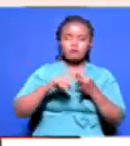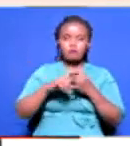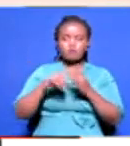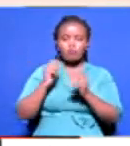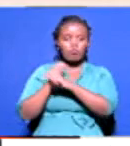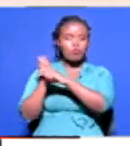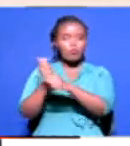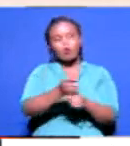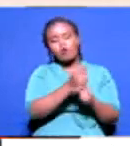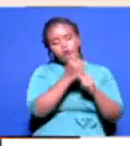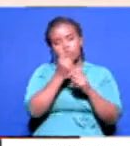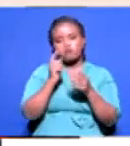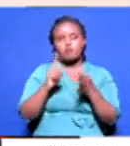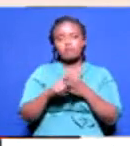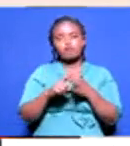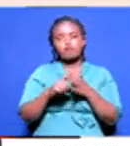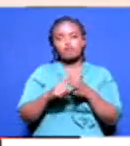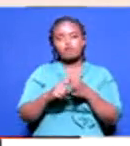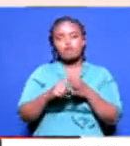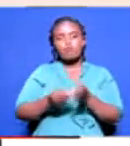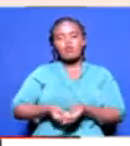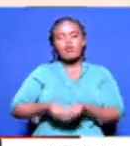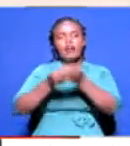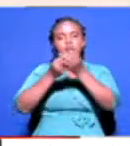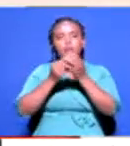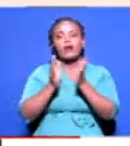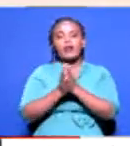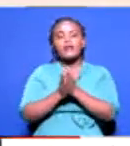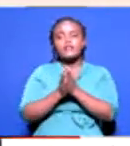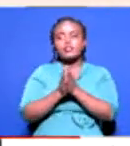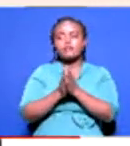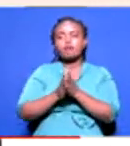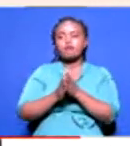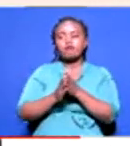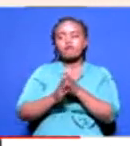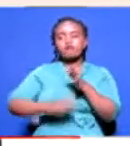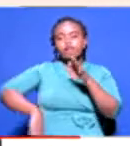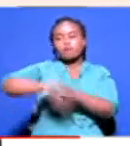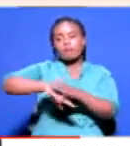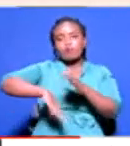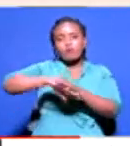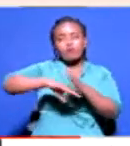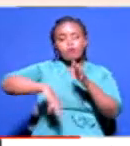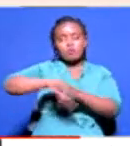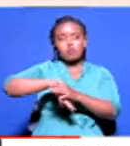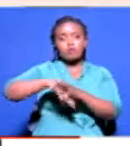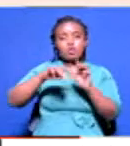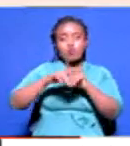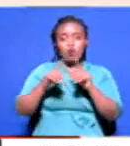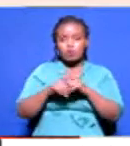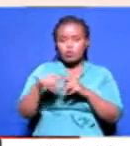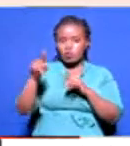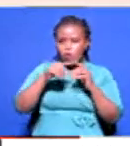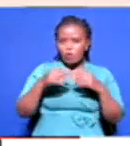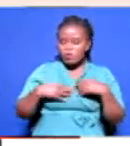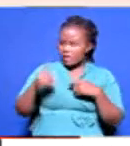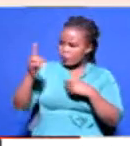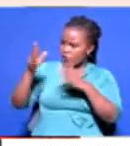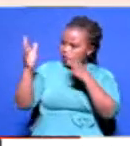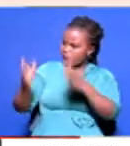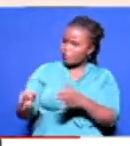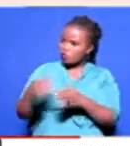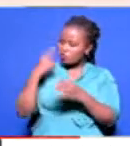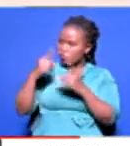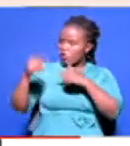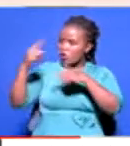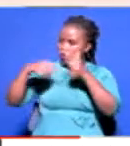and football competitions. And Your Excellency, you remember that there was one of us who won one of the golf competitions and you